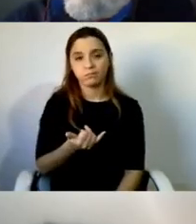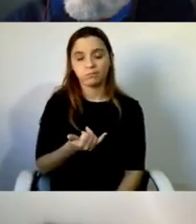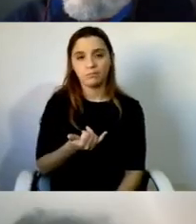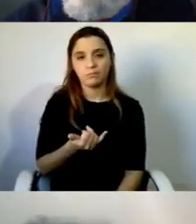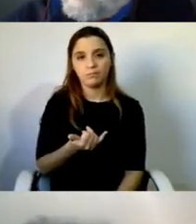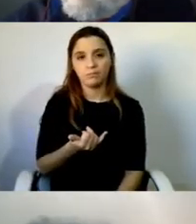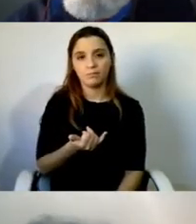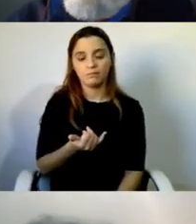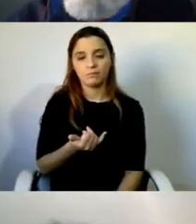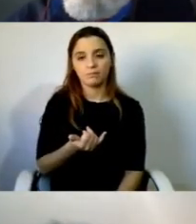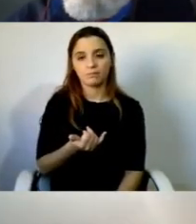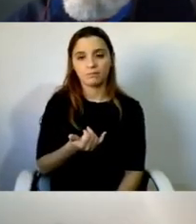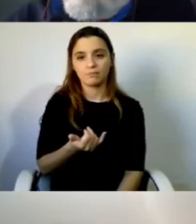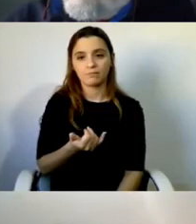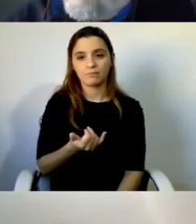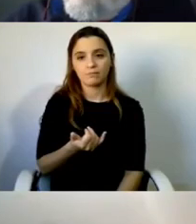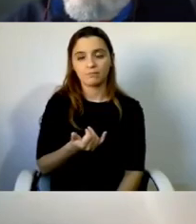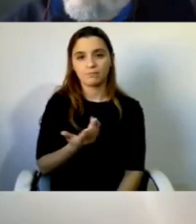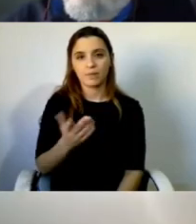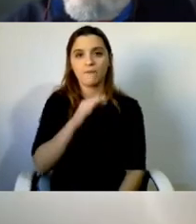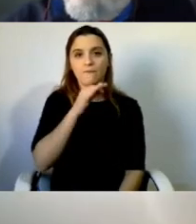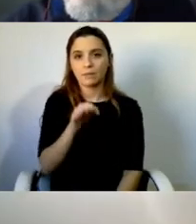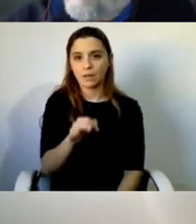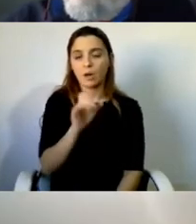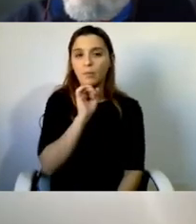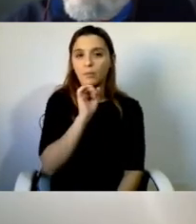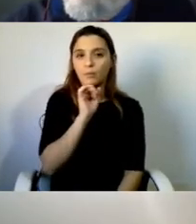family may look somehow